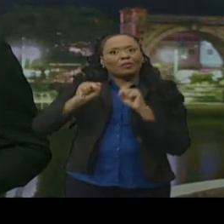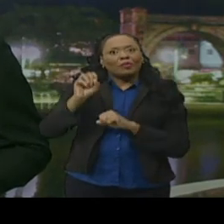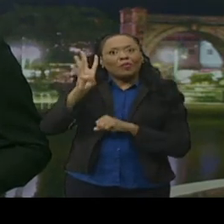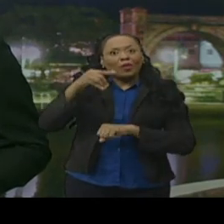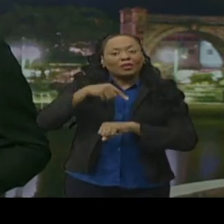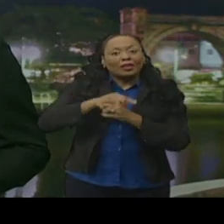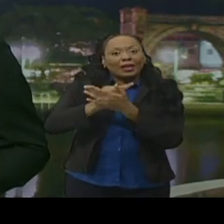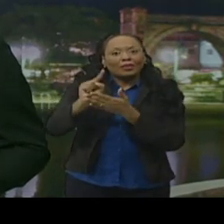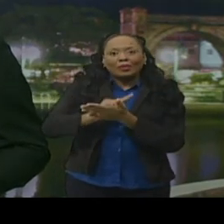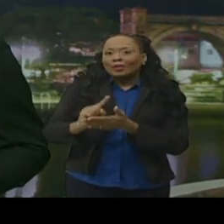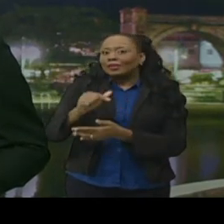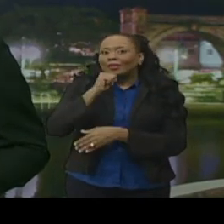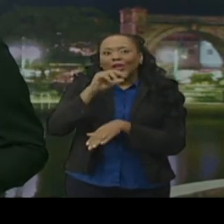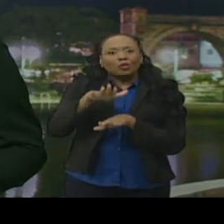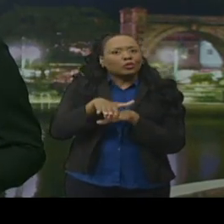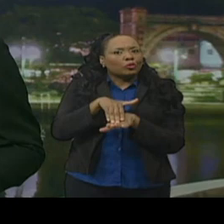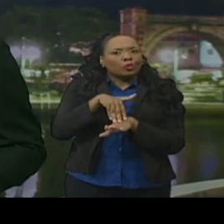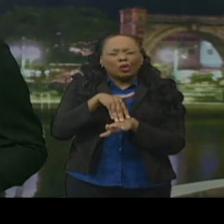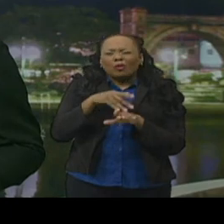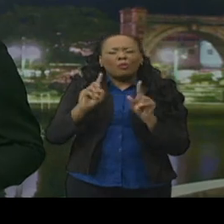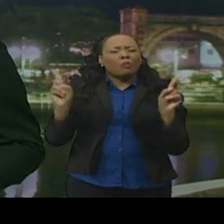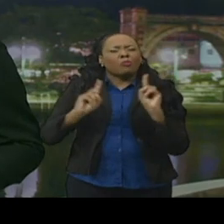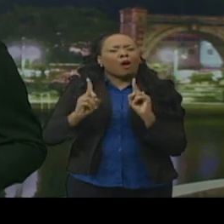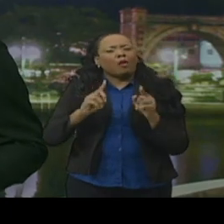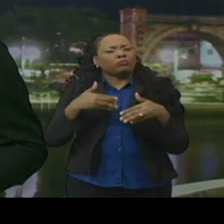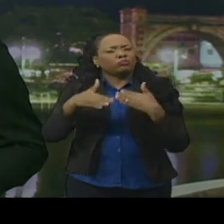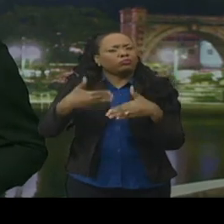has no plans to slow down anytime soon.